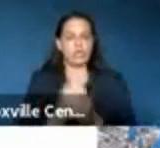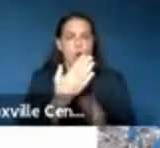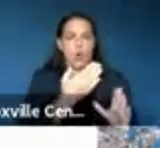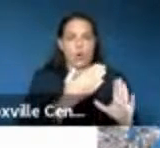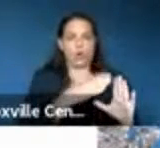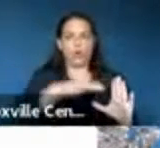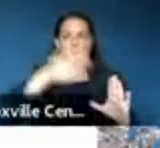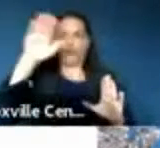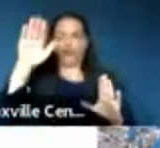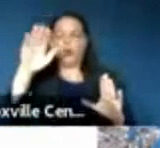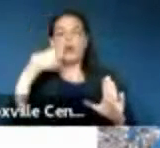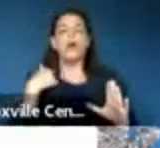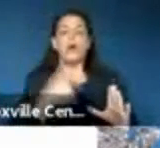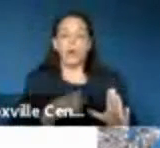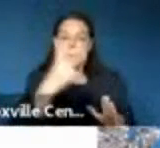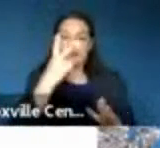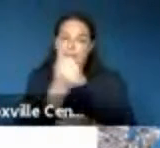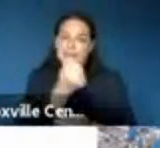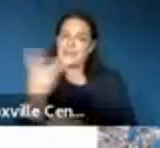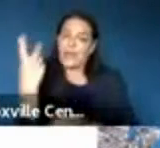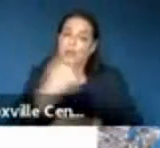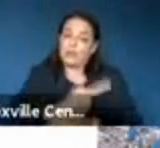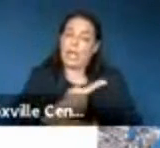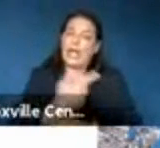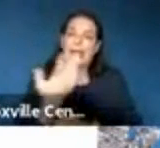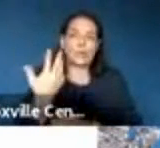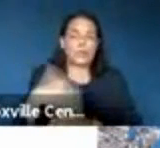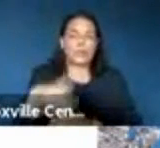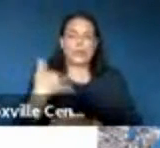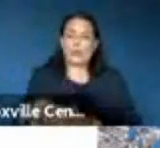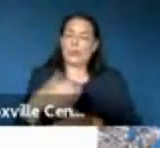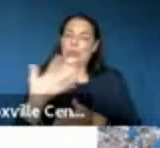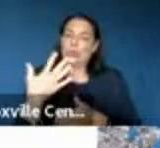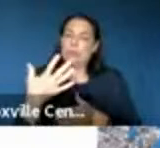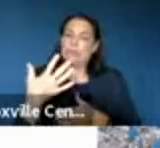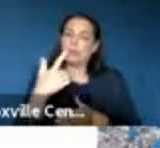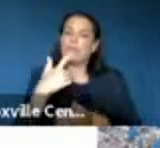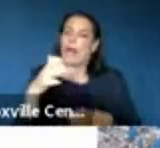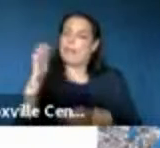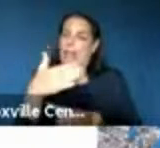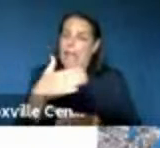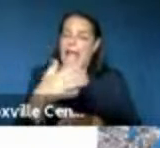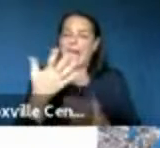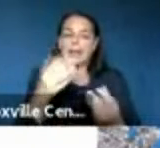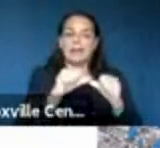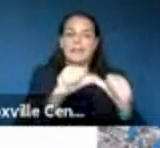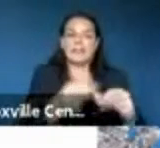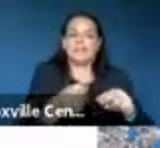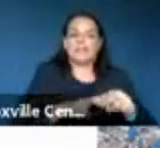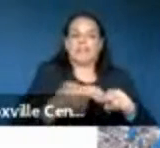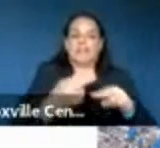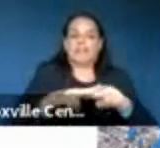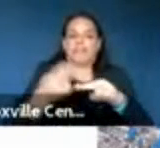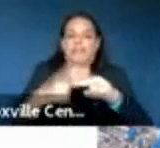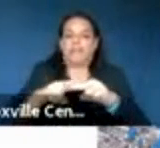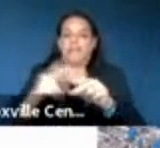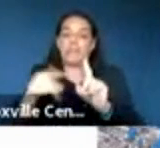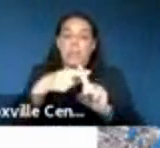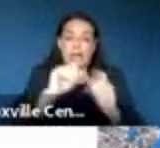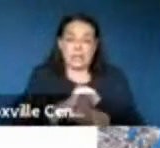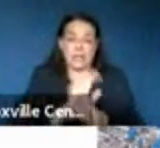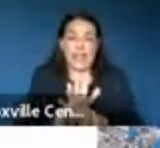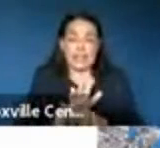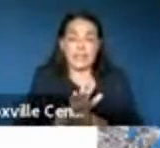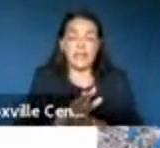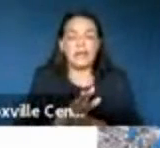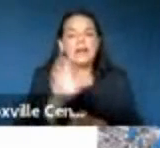have seen consecutive days of red flags and a significant continuous increase in the volume of new cases. This